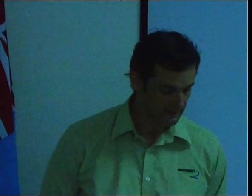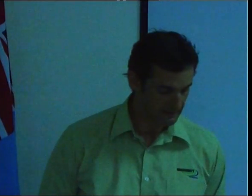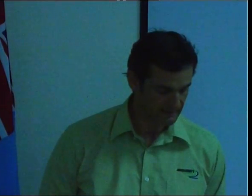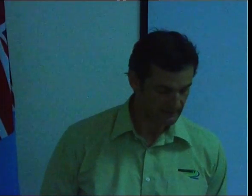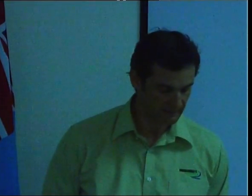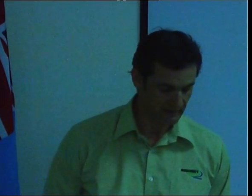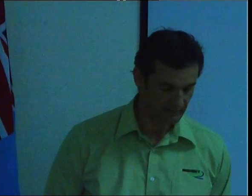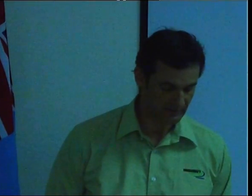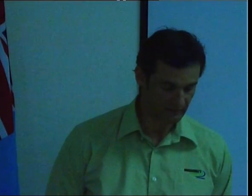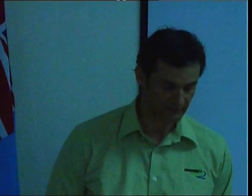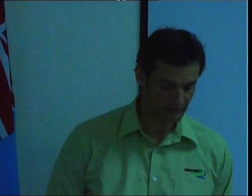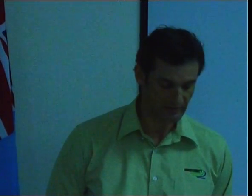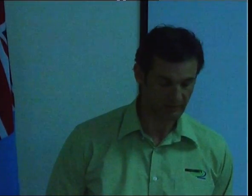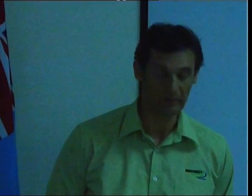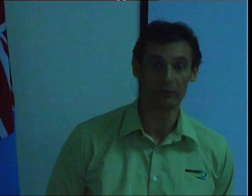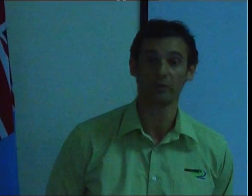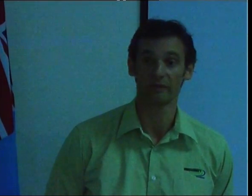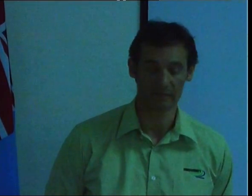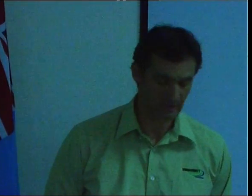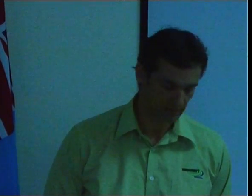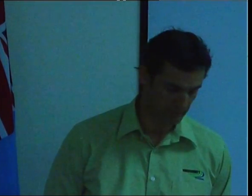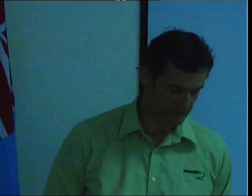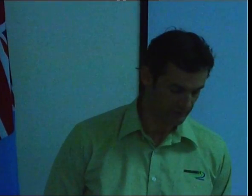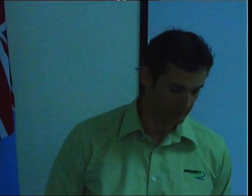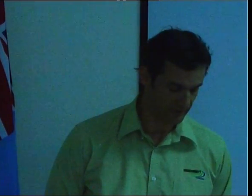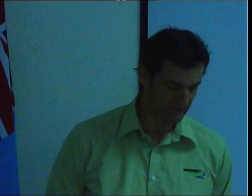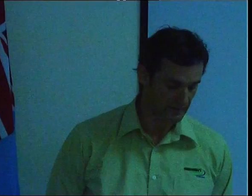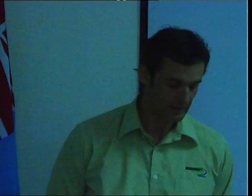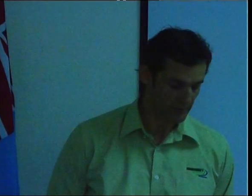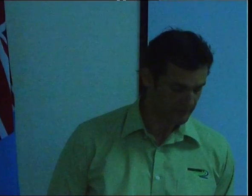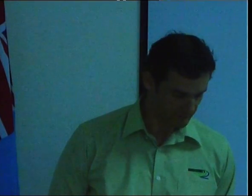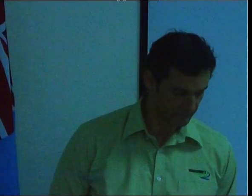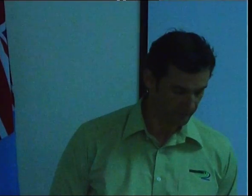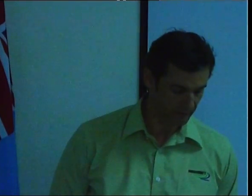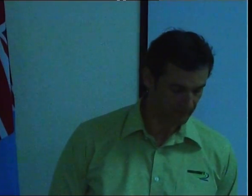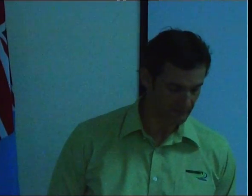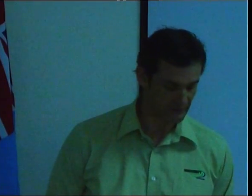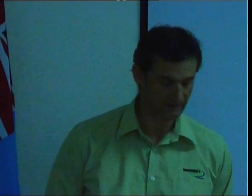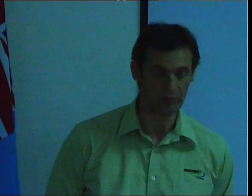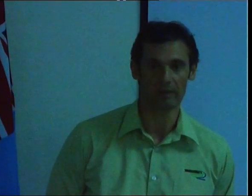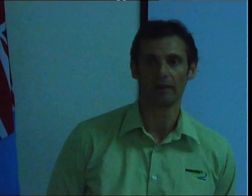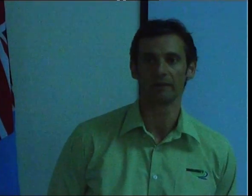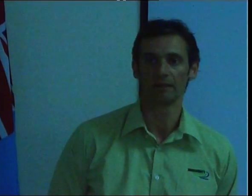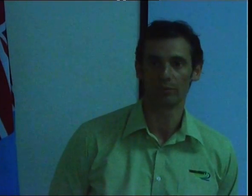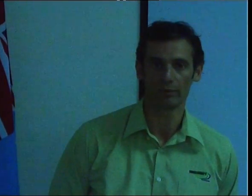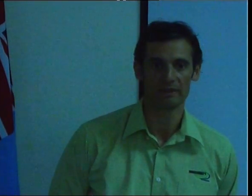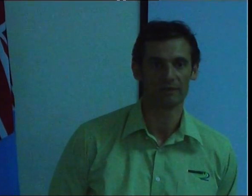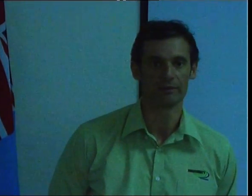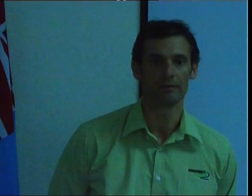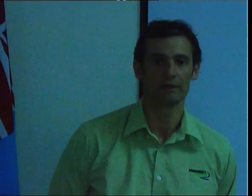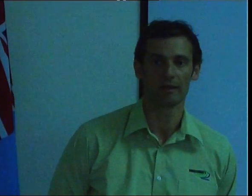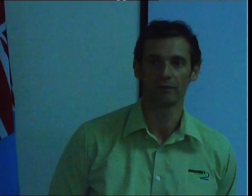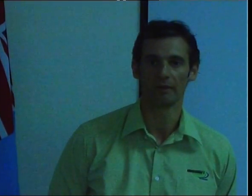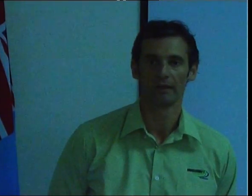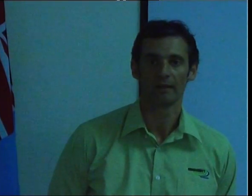Hawaii has stated that KFC in Fiji has been forced to suspend operations because Biosecurity Authority of Fiji has not allowed its imports